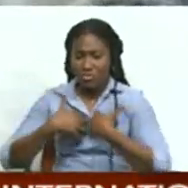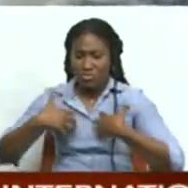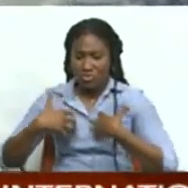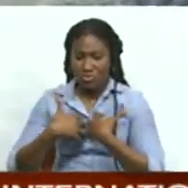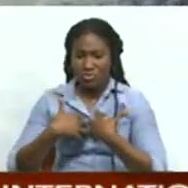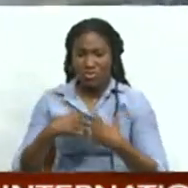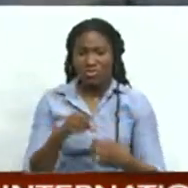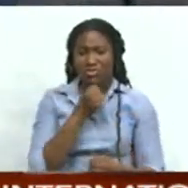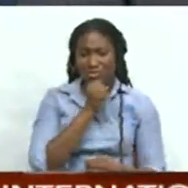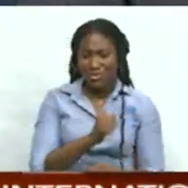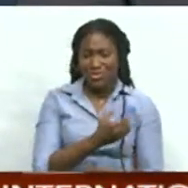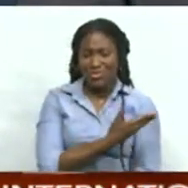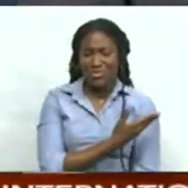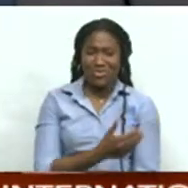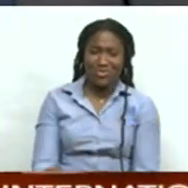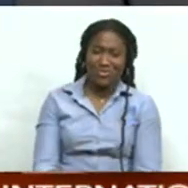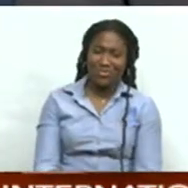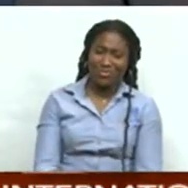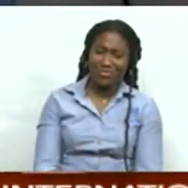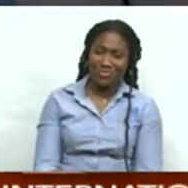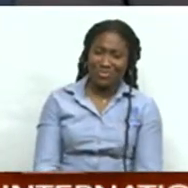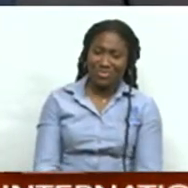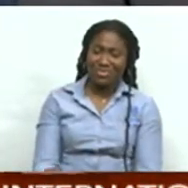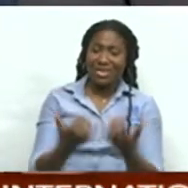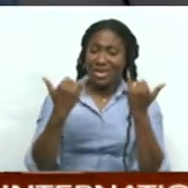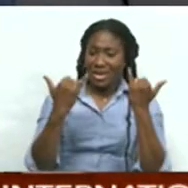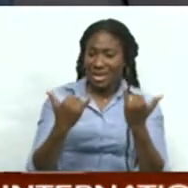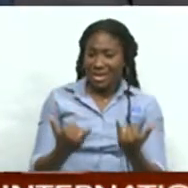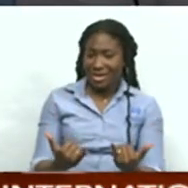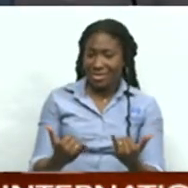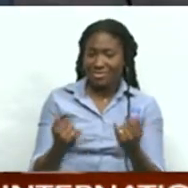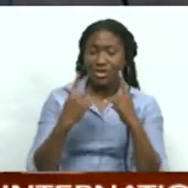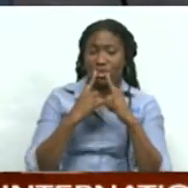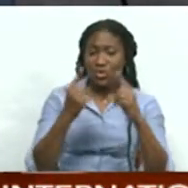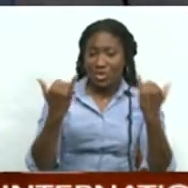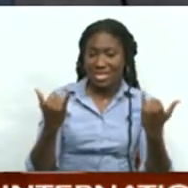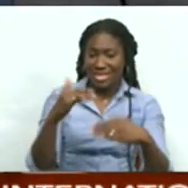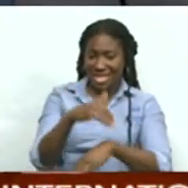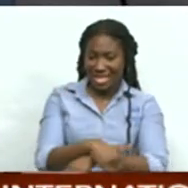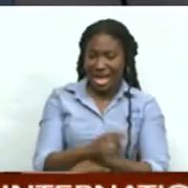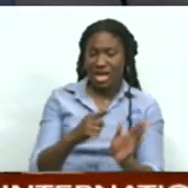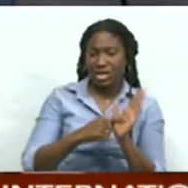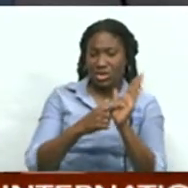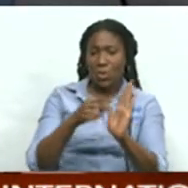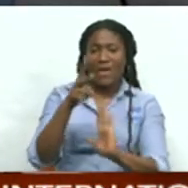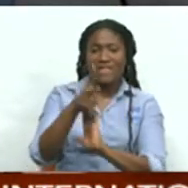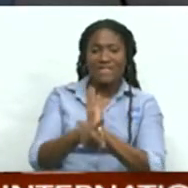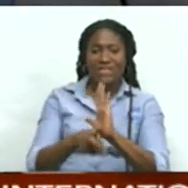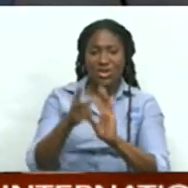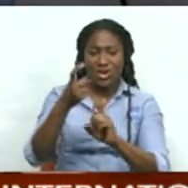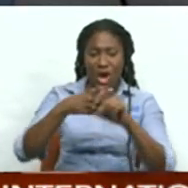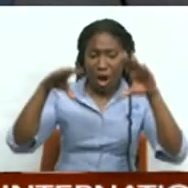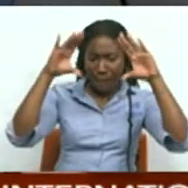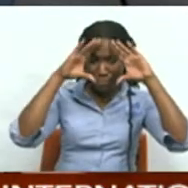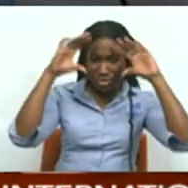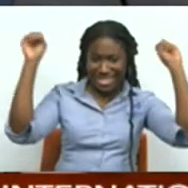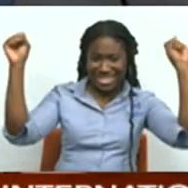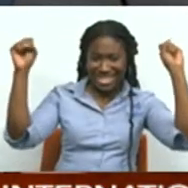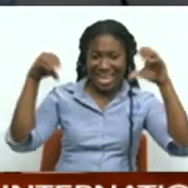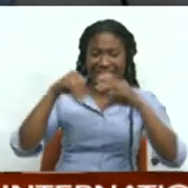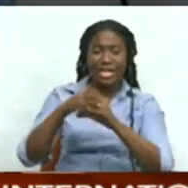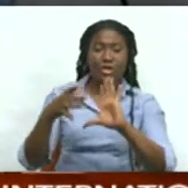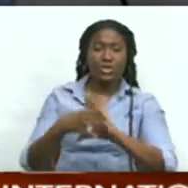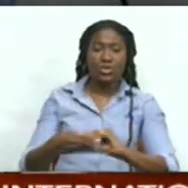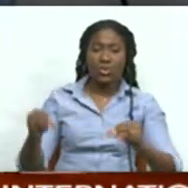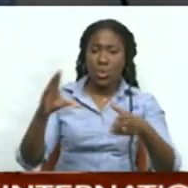age. Now to this, in the news tonight, we use video footage of President Christine Kangalu in a story that does not